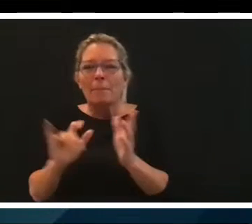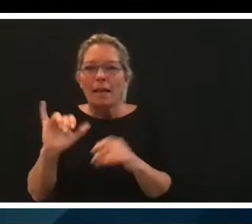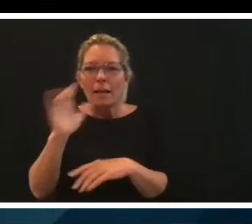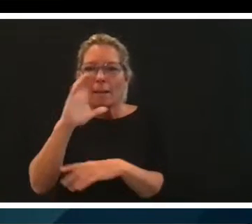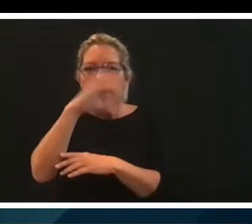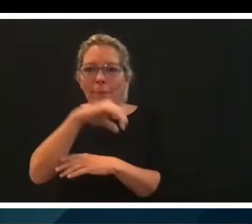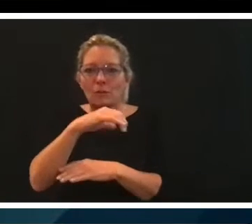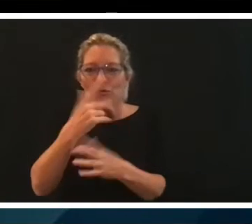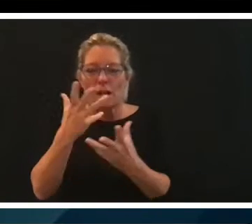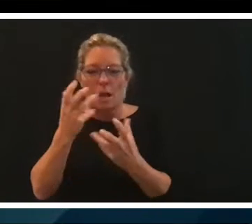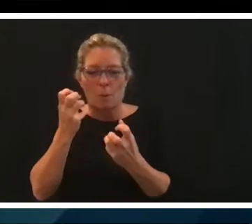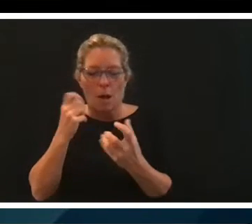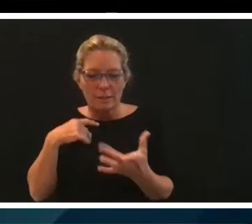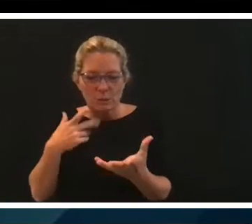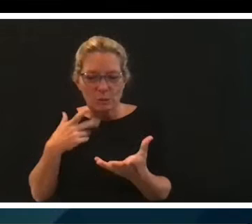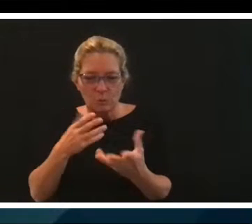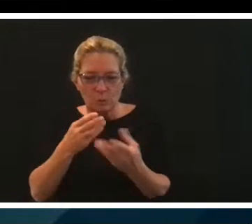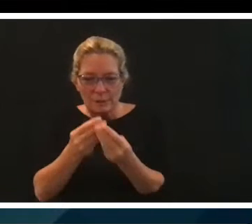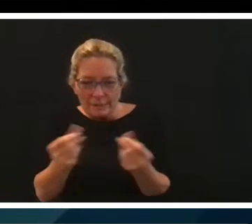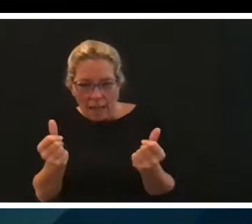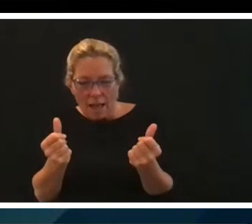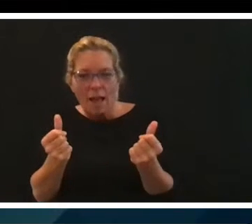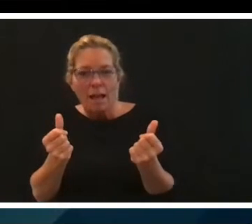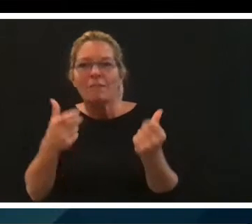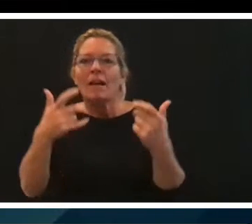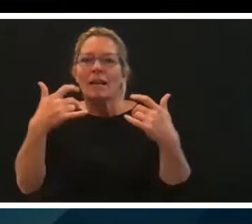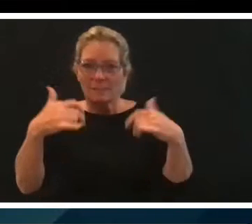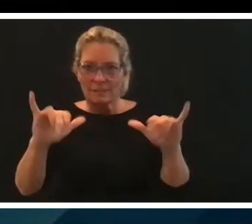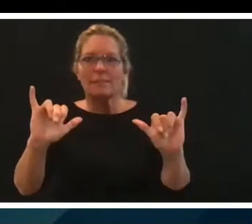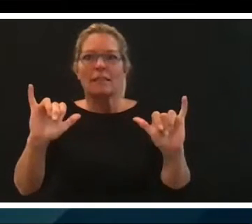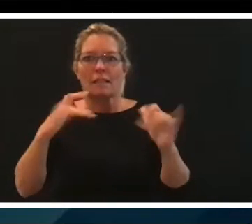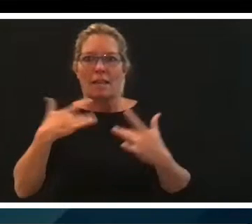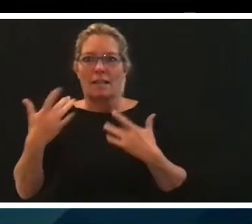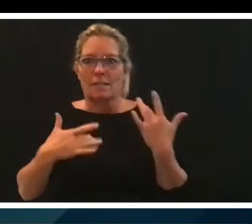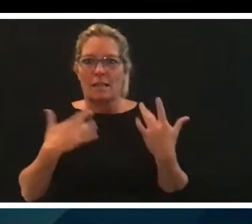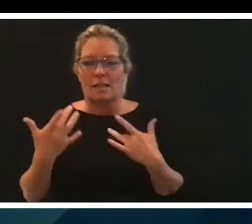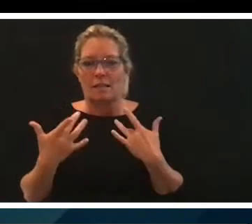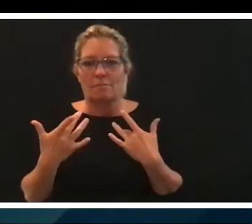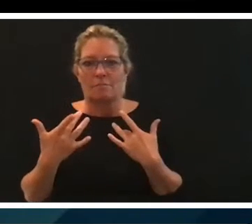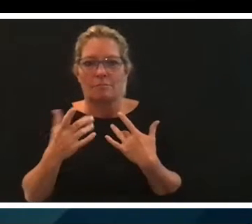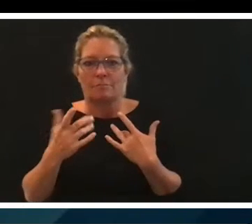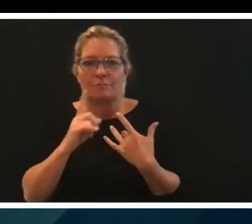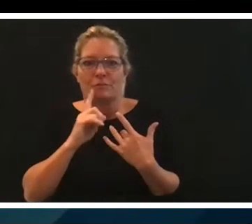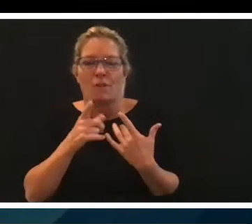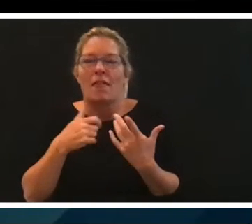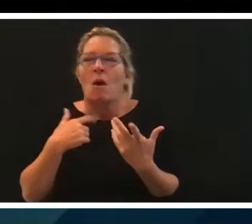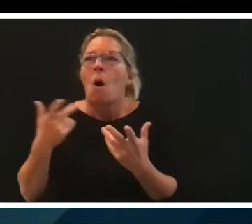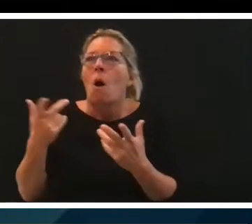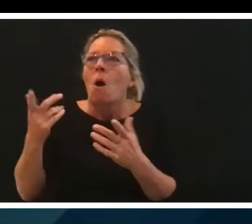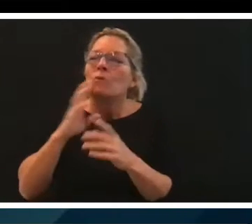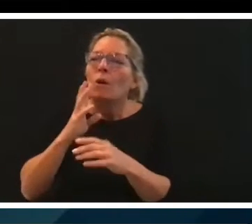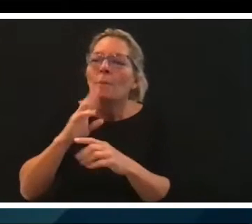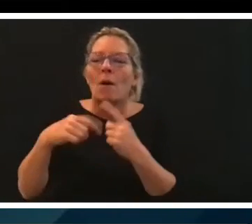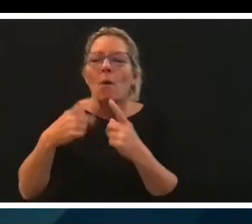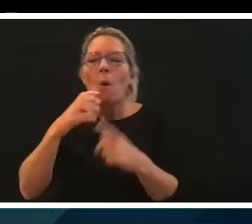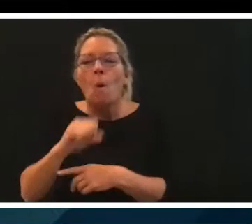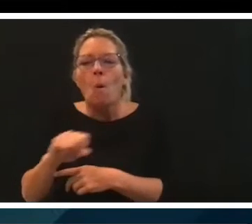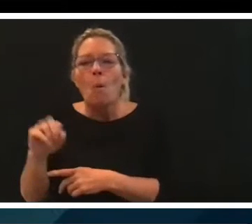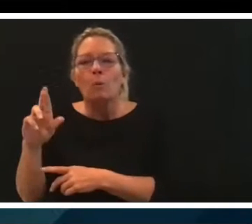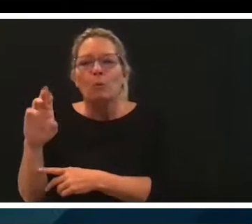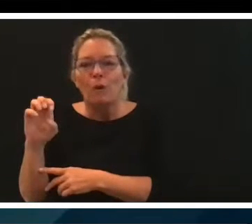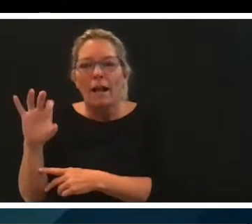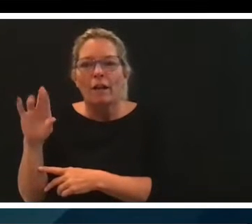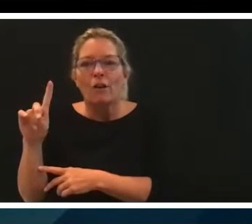And I still feel like that to this day. Like I get crazy talking about records and artists.